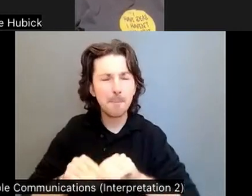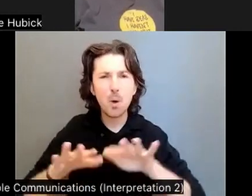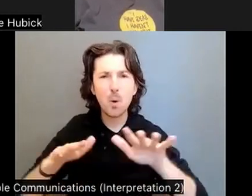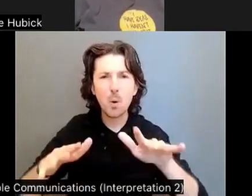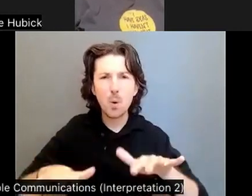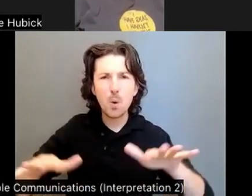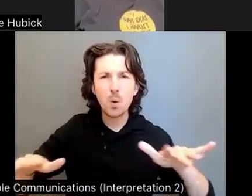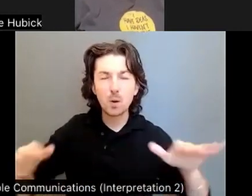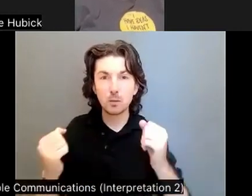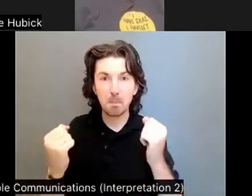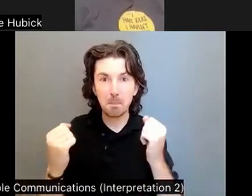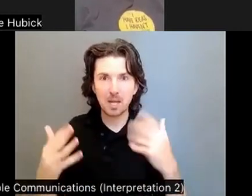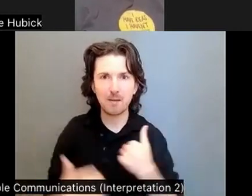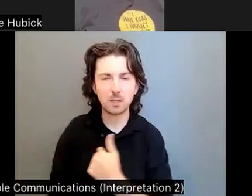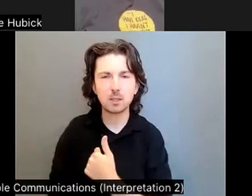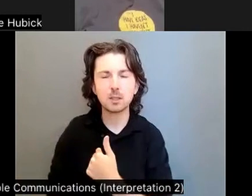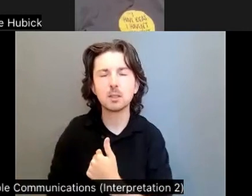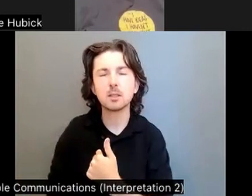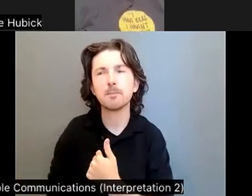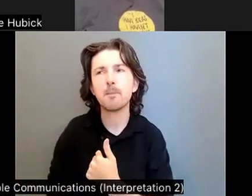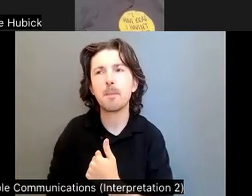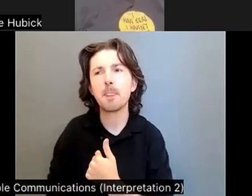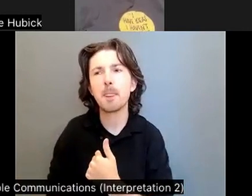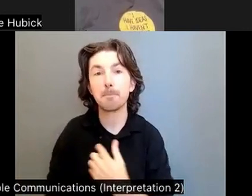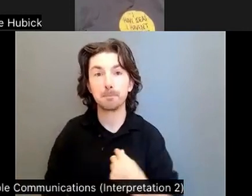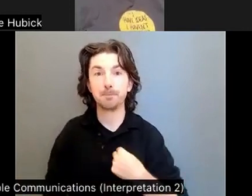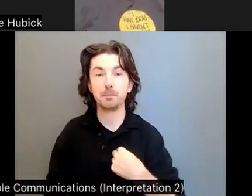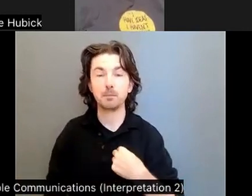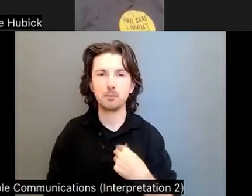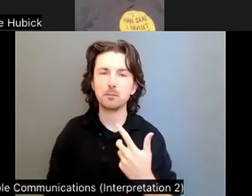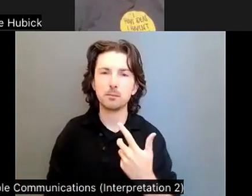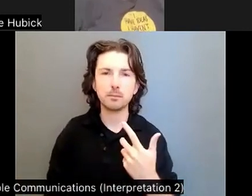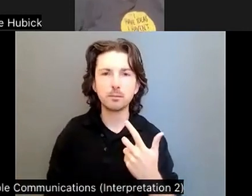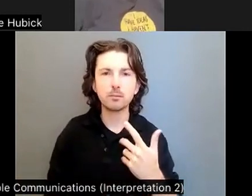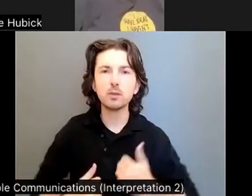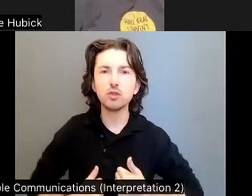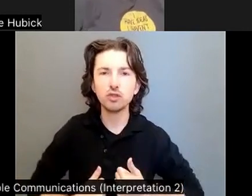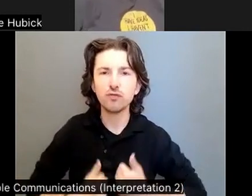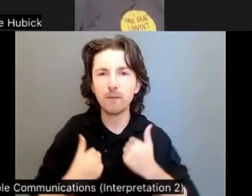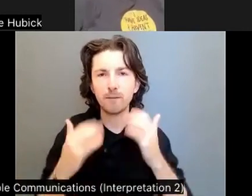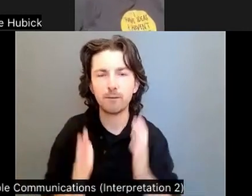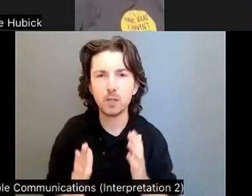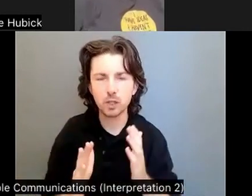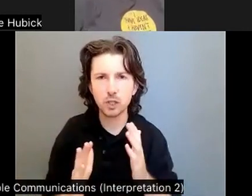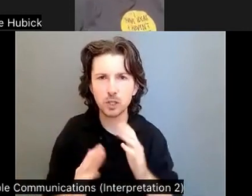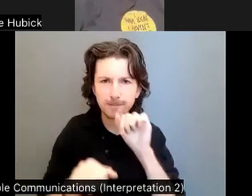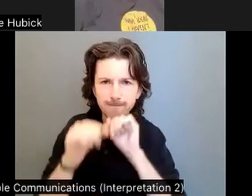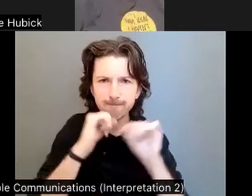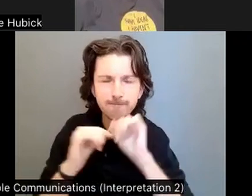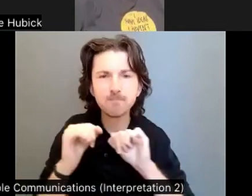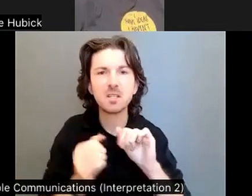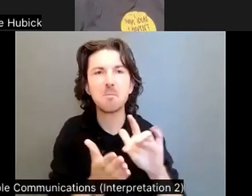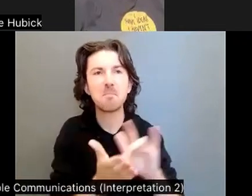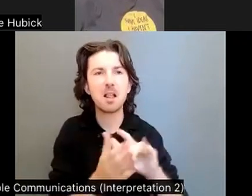In my case, I am a survivor of medical ableism,